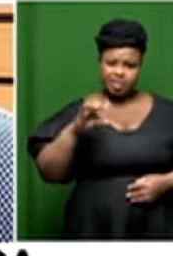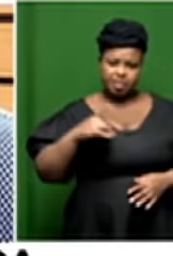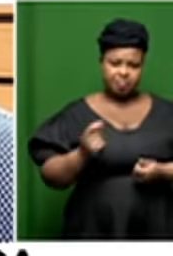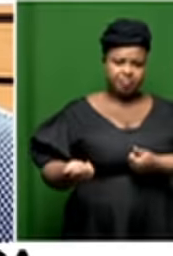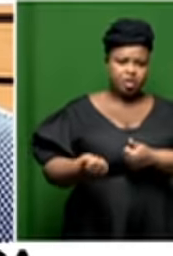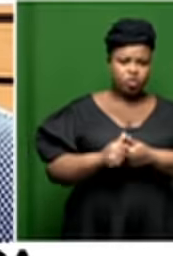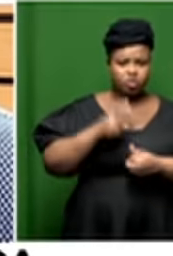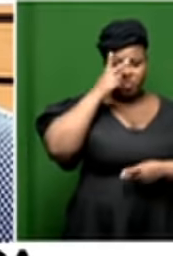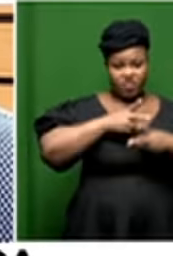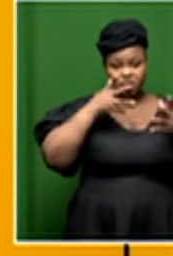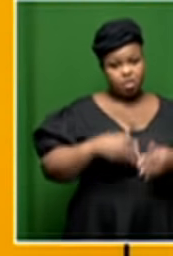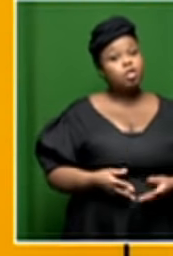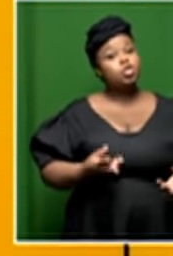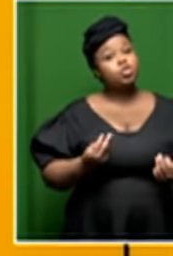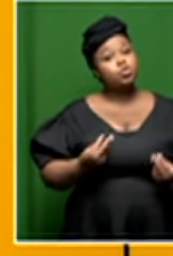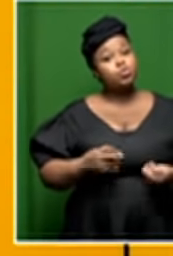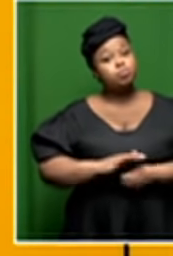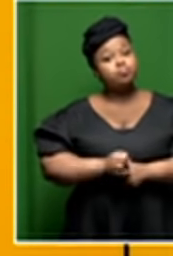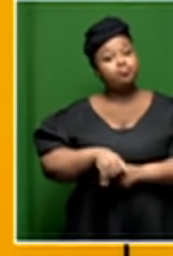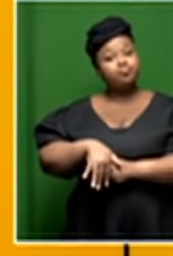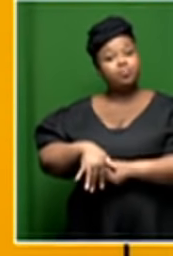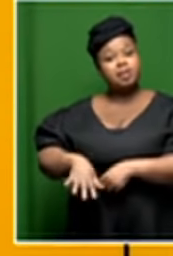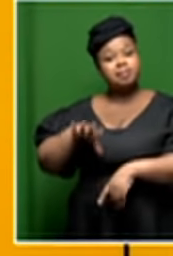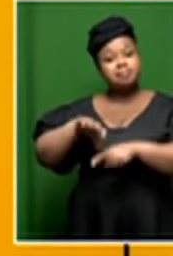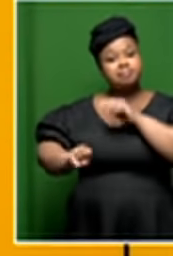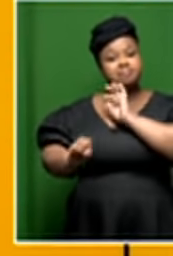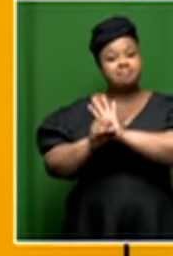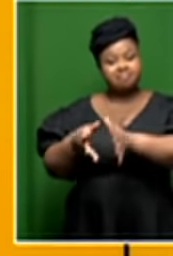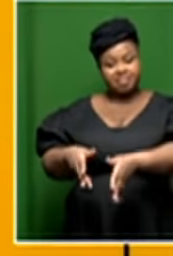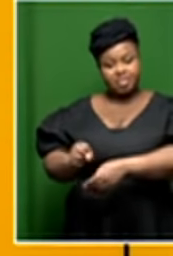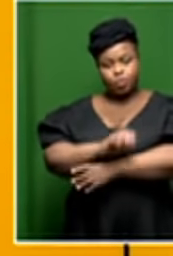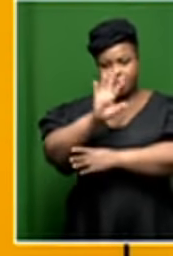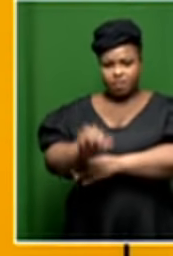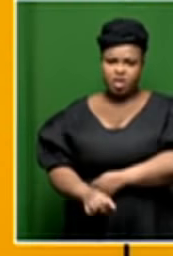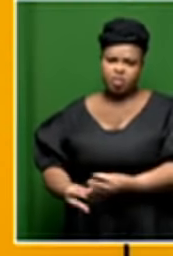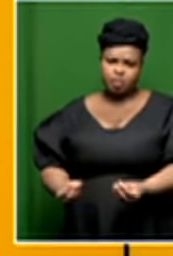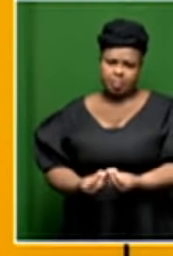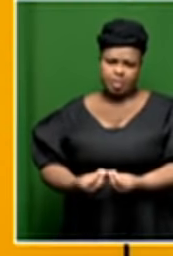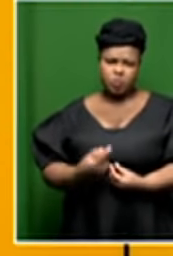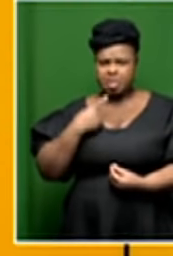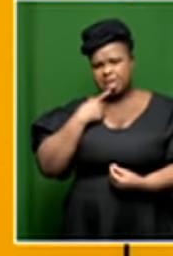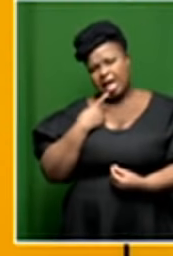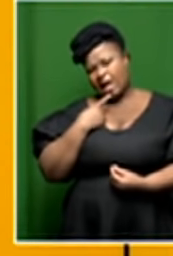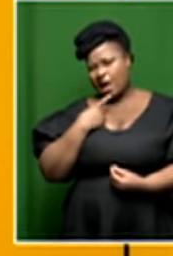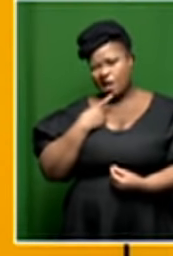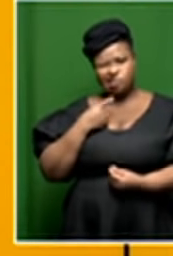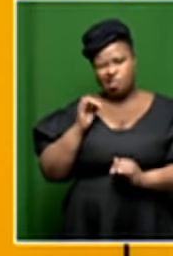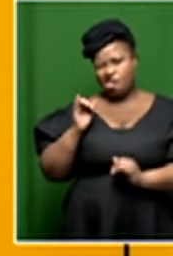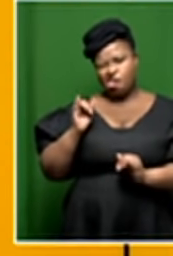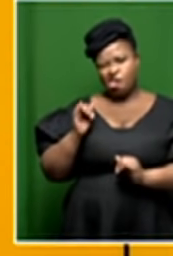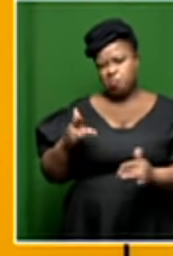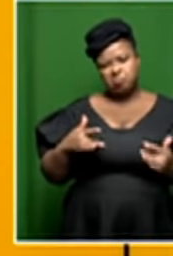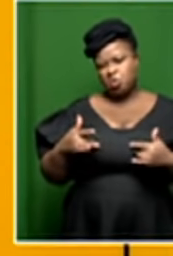Associate Professor, this new variant that has been found here in South Africa, it's something that we're saying is not as yet something to be